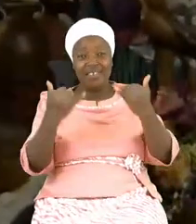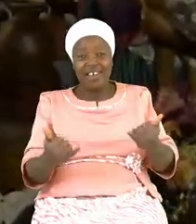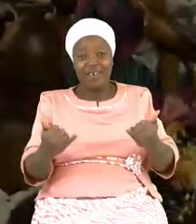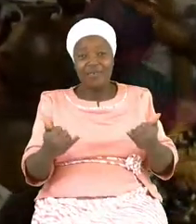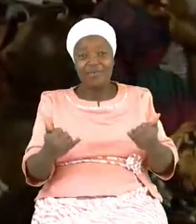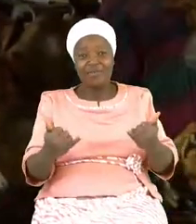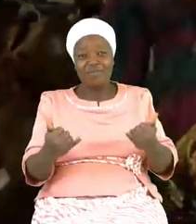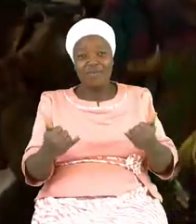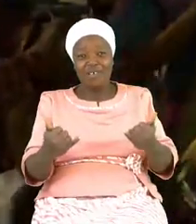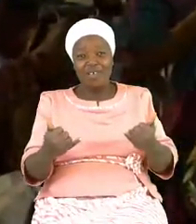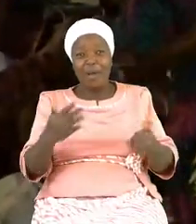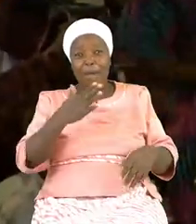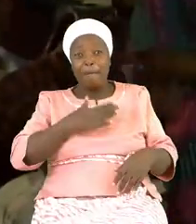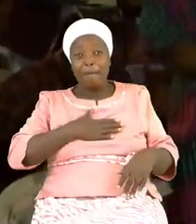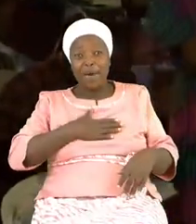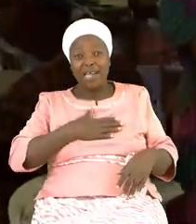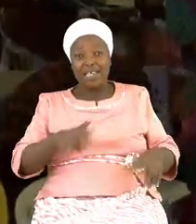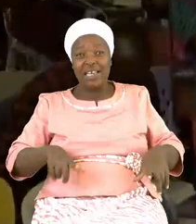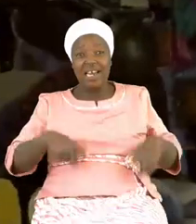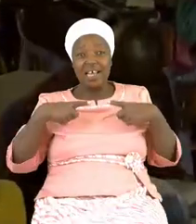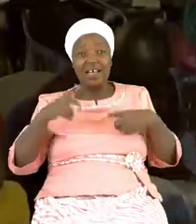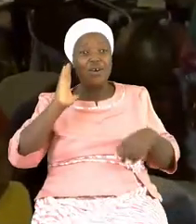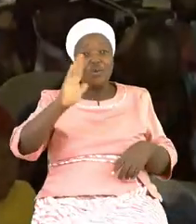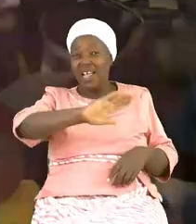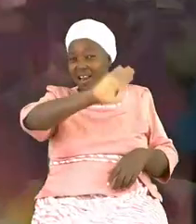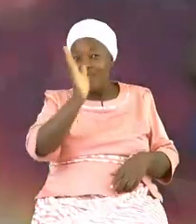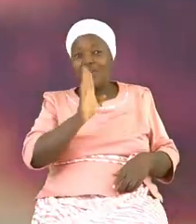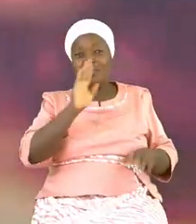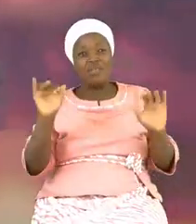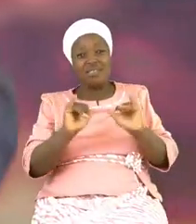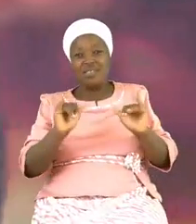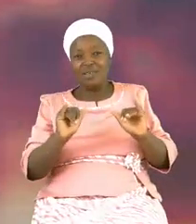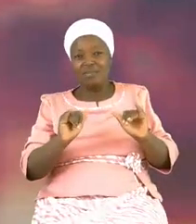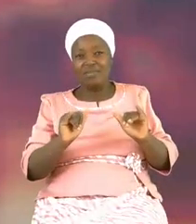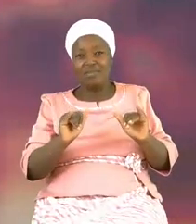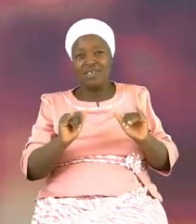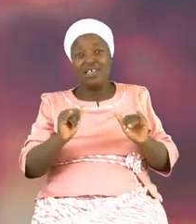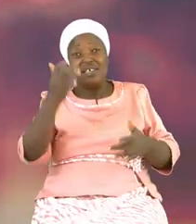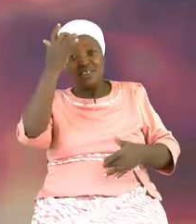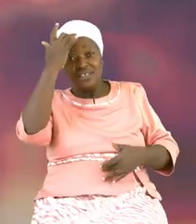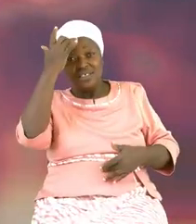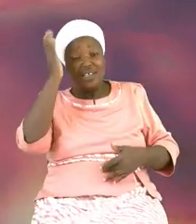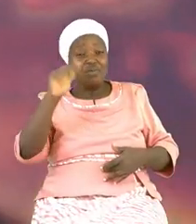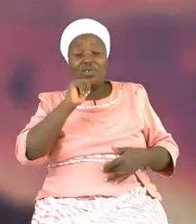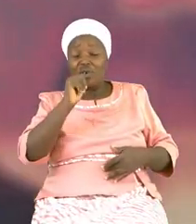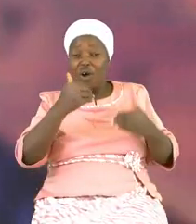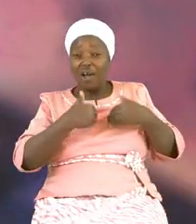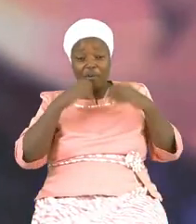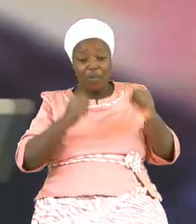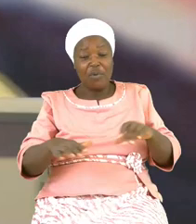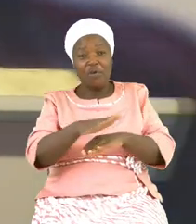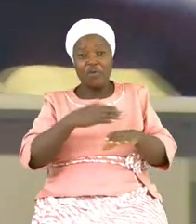will never be the same. But now, sickness will not have any hold on me anymore. But